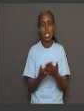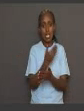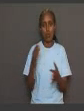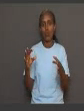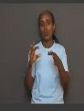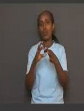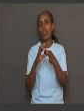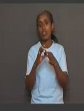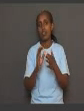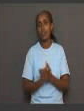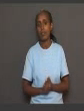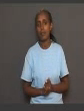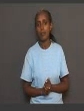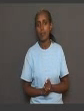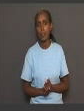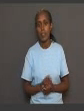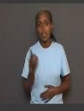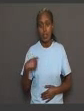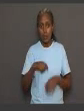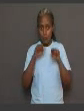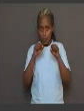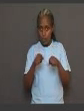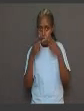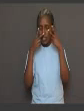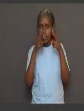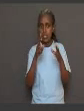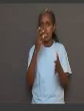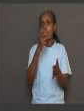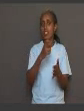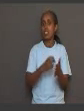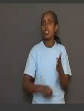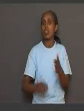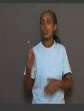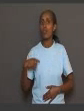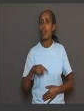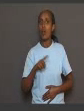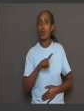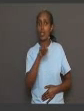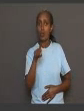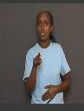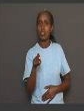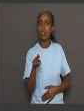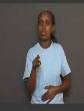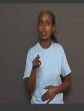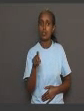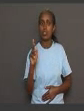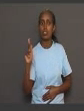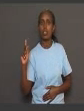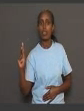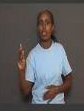coordinates. We can see that the result of our equation is